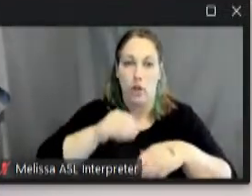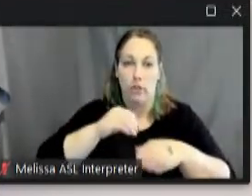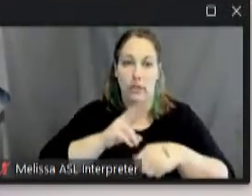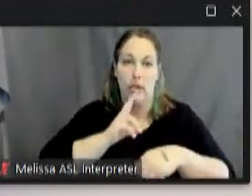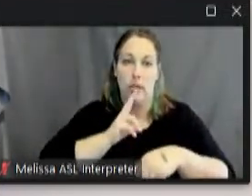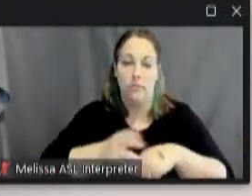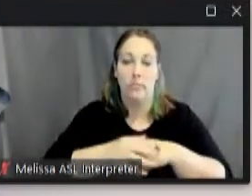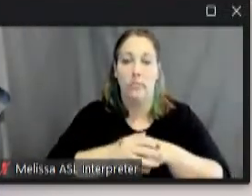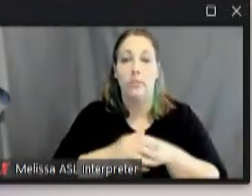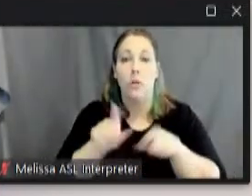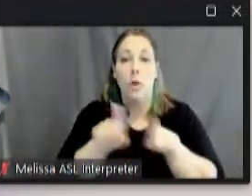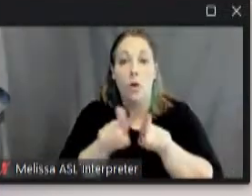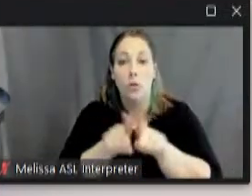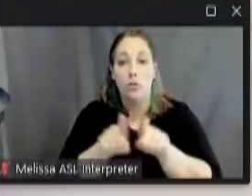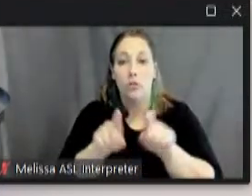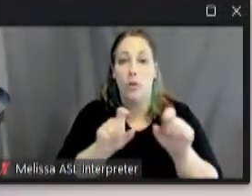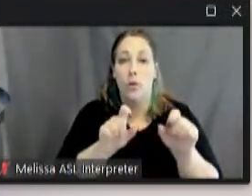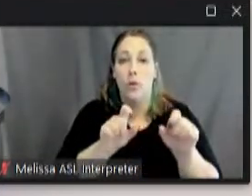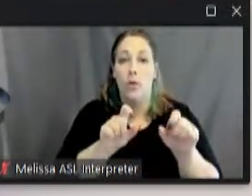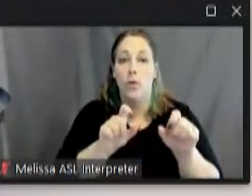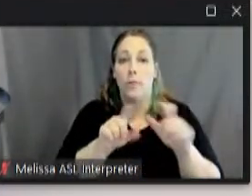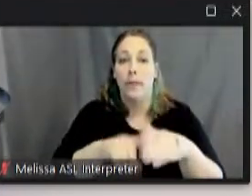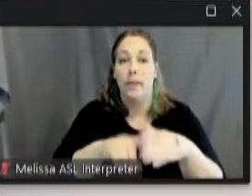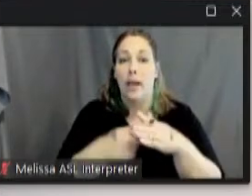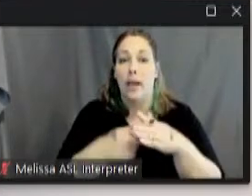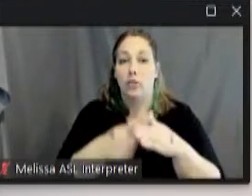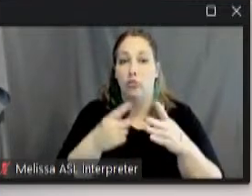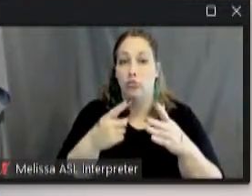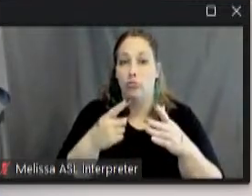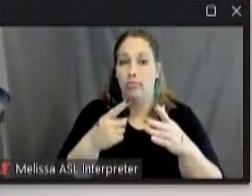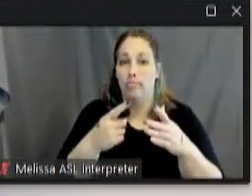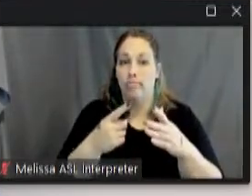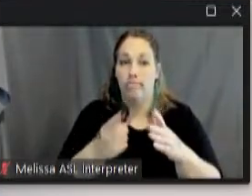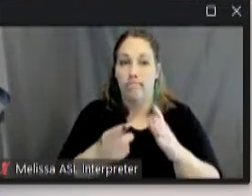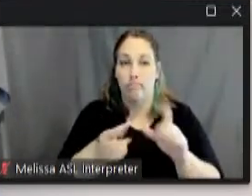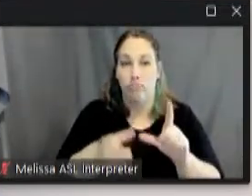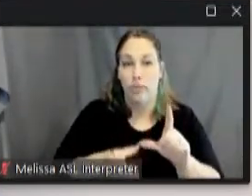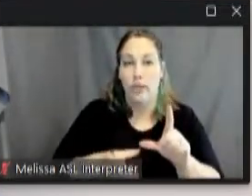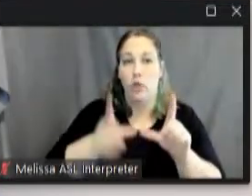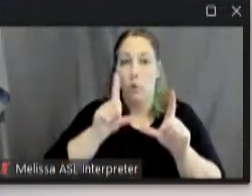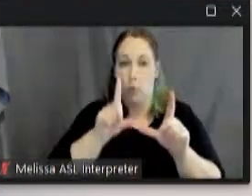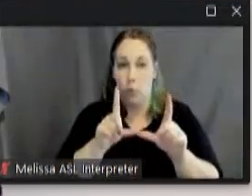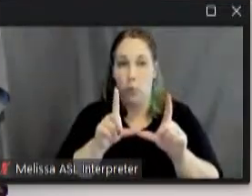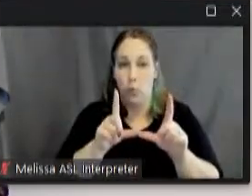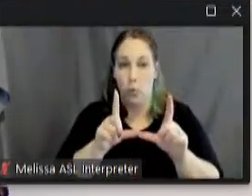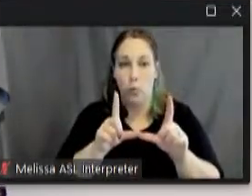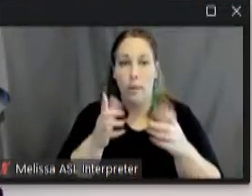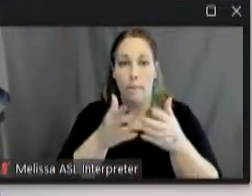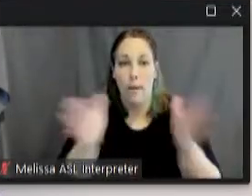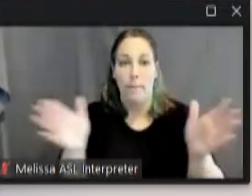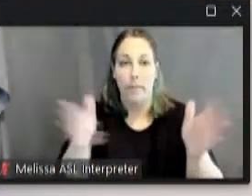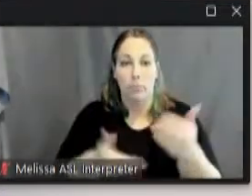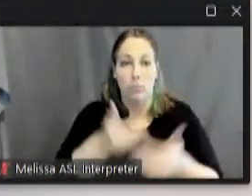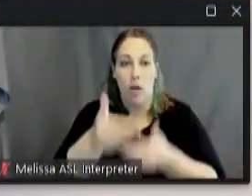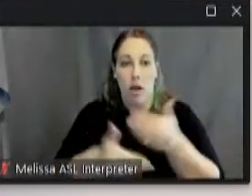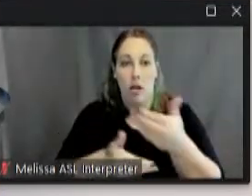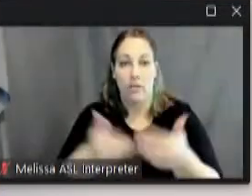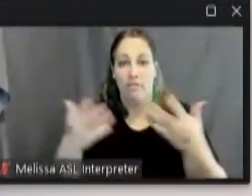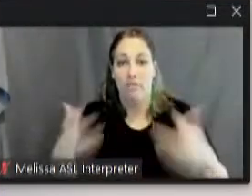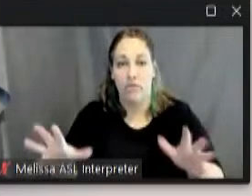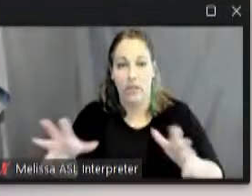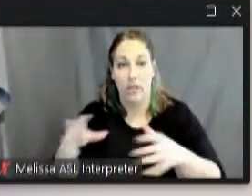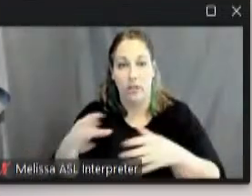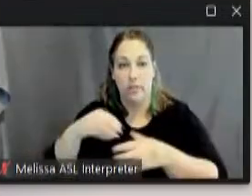to renew the public processes that we have had 2 meetings, interinstitutional meetings at high